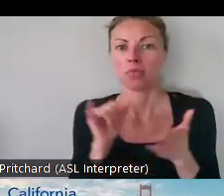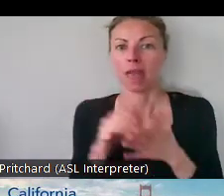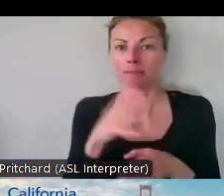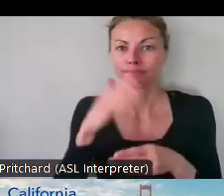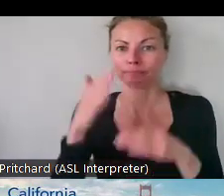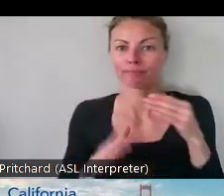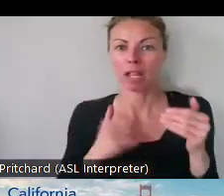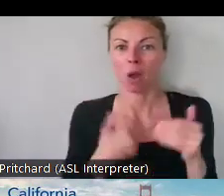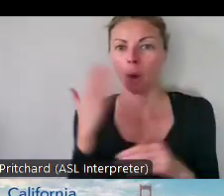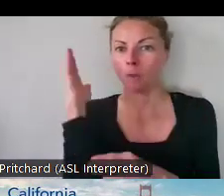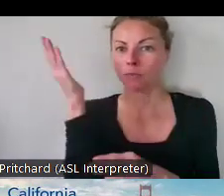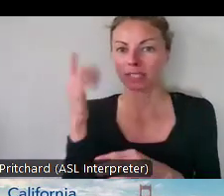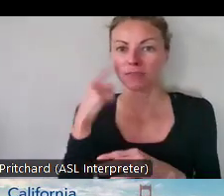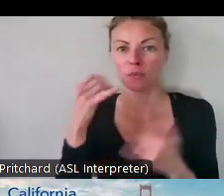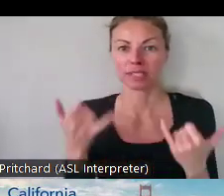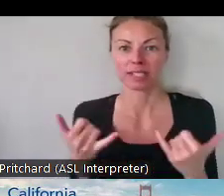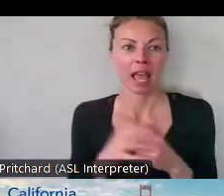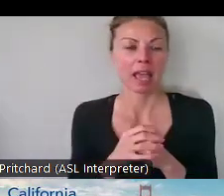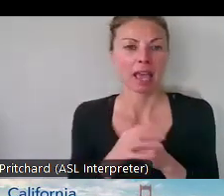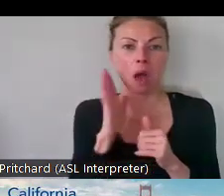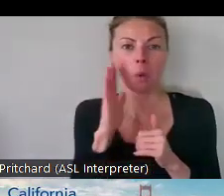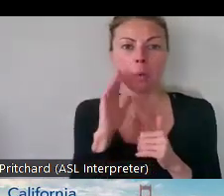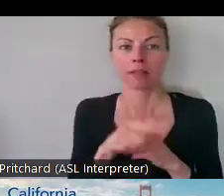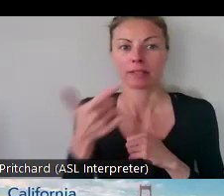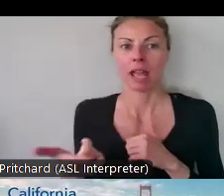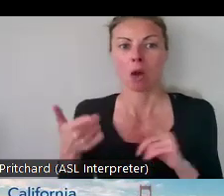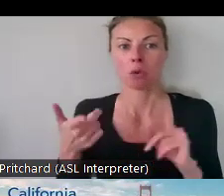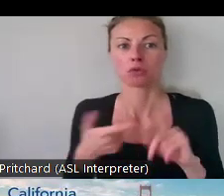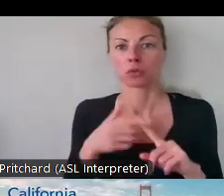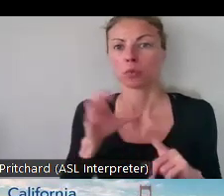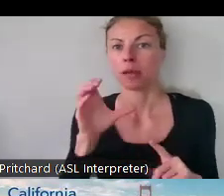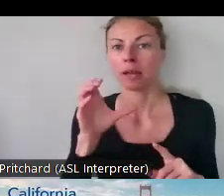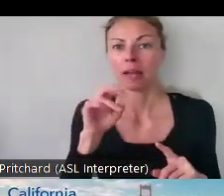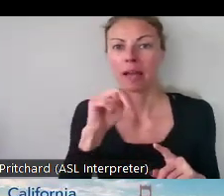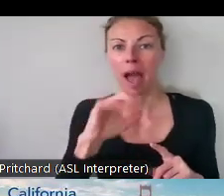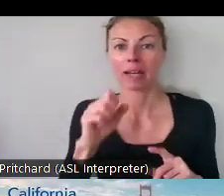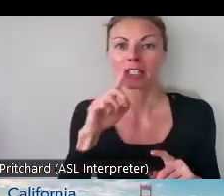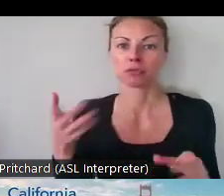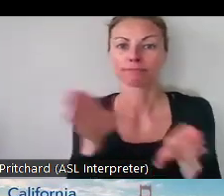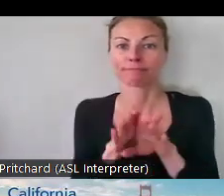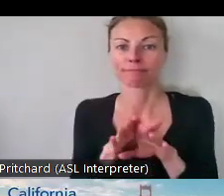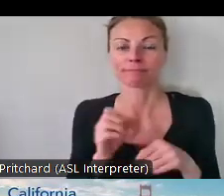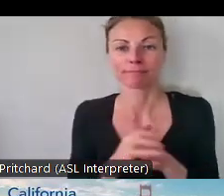our presentation for today. I'm going to hand it back over to Connie to close us. Thank you.